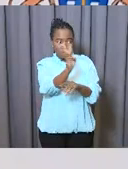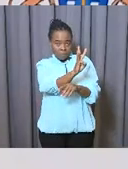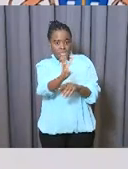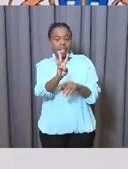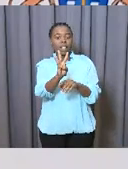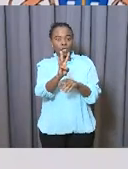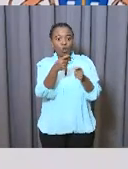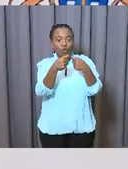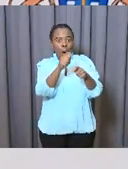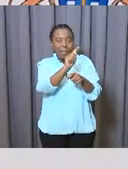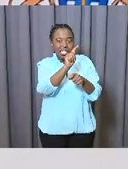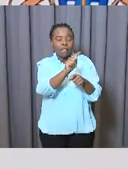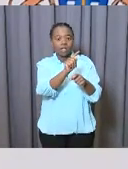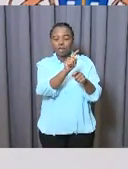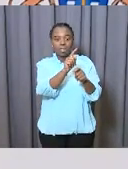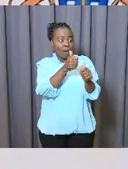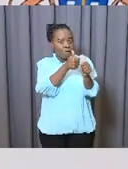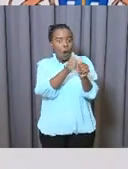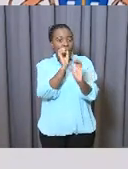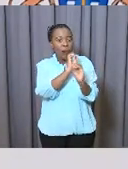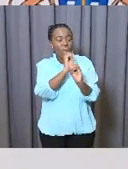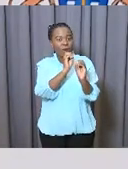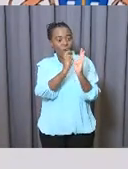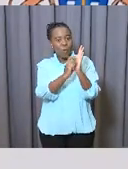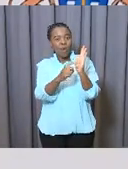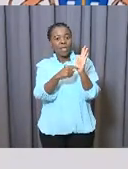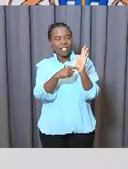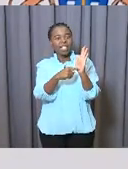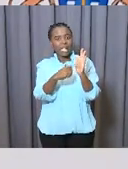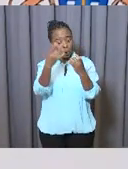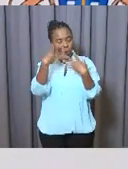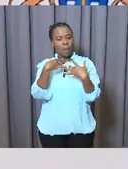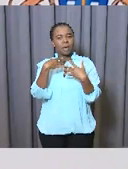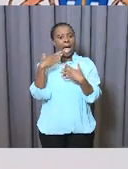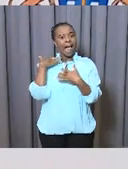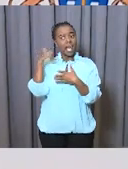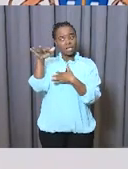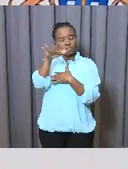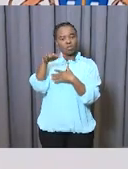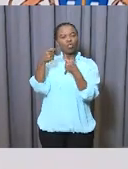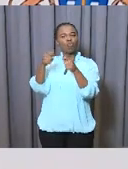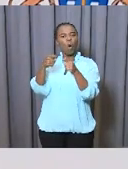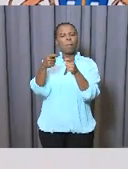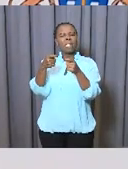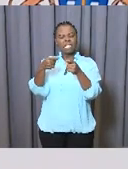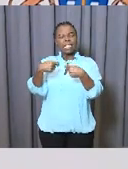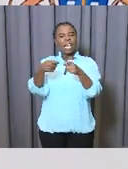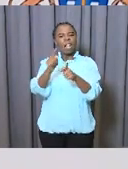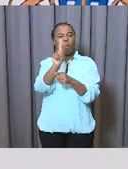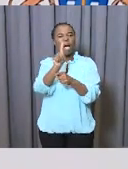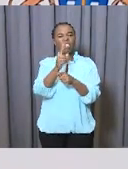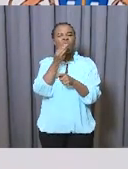I sent MEC Mazibuko that tip. I was tipped that there is a shop in Alexandra that is selling expired